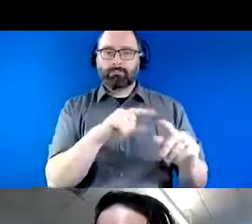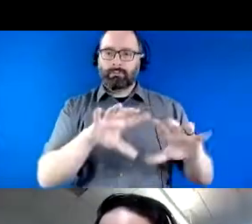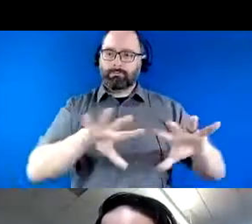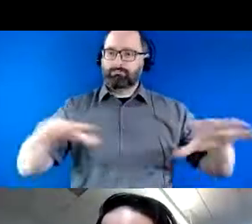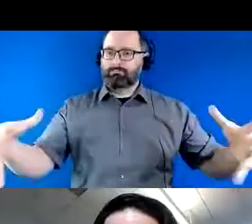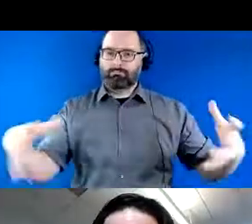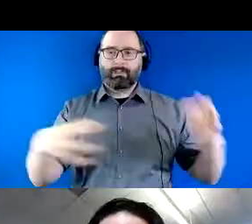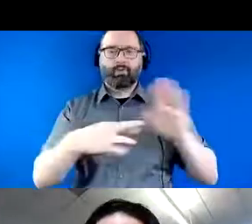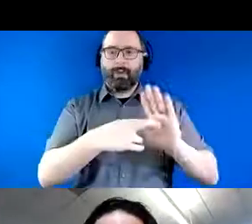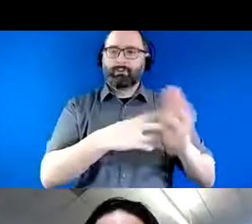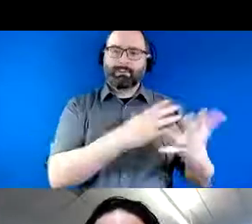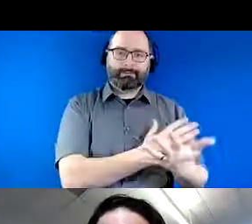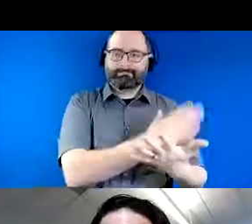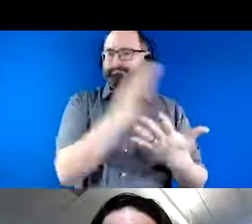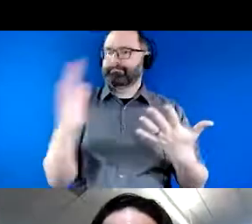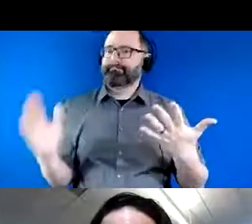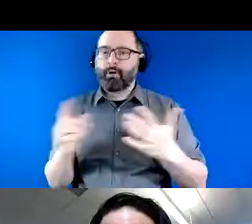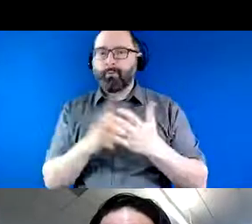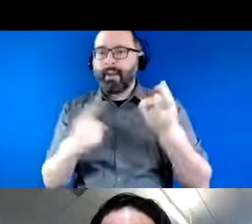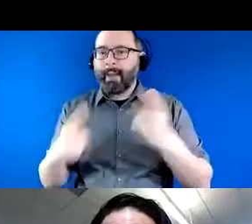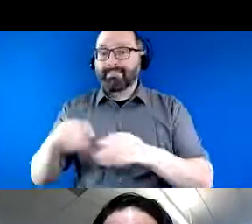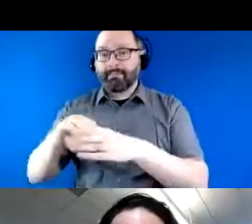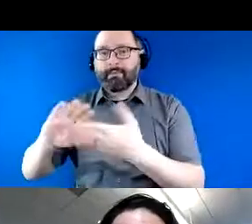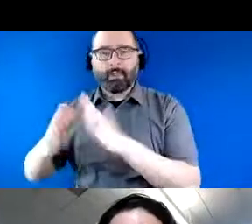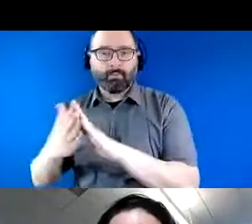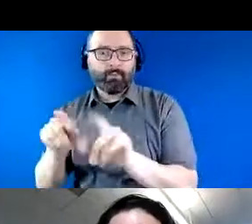what happens also in the community.